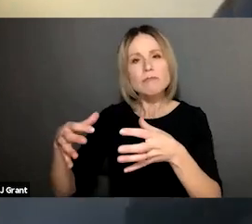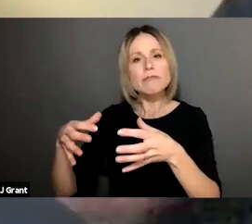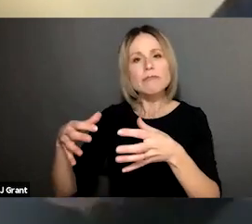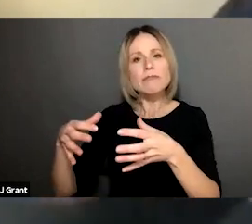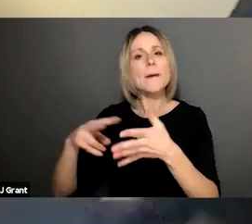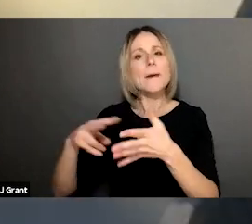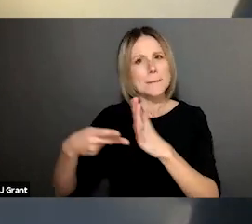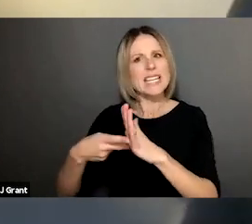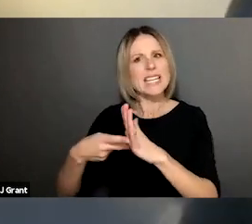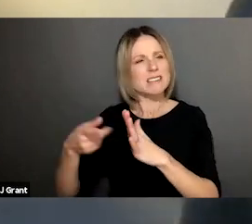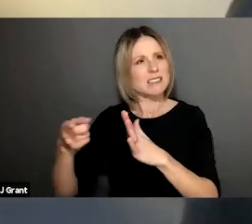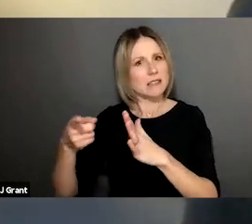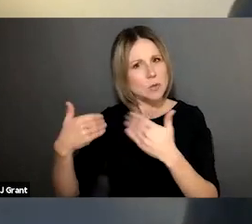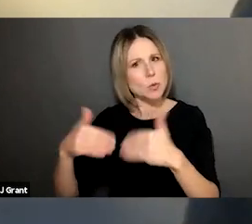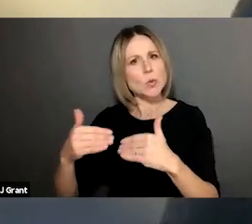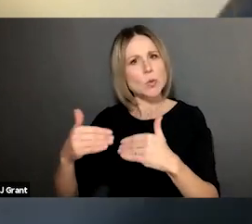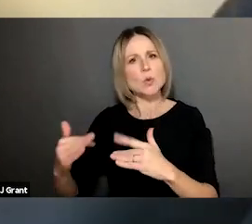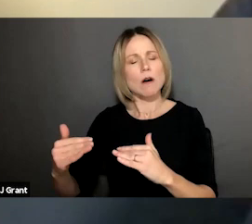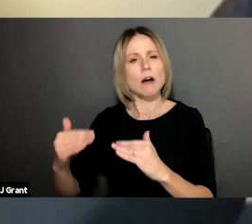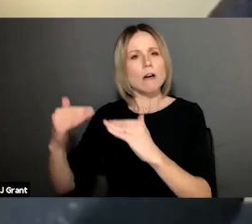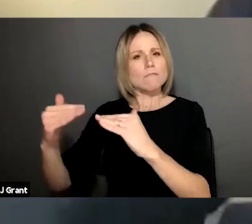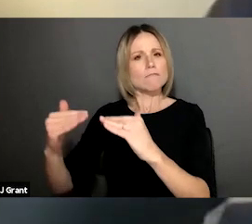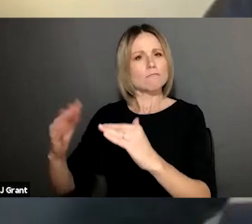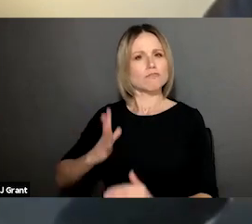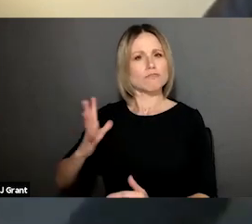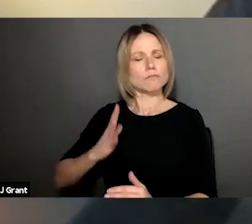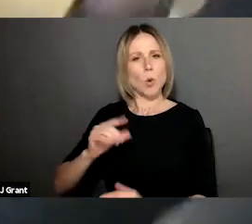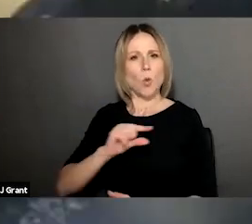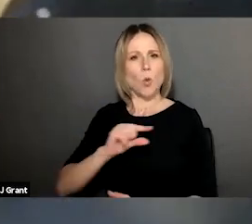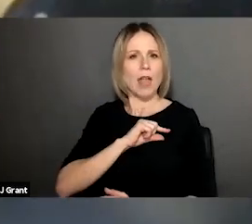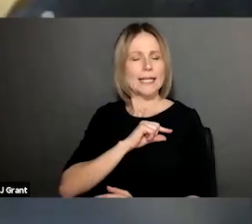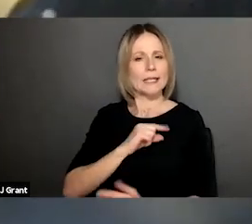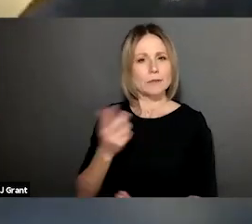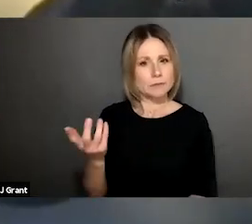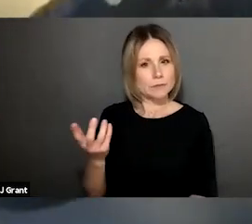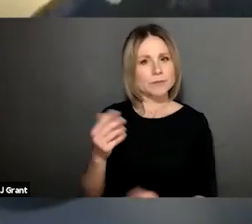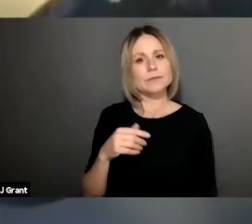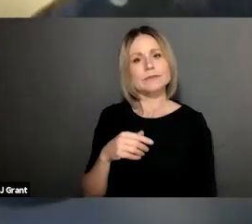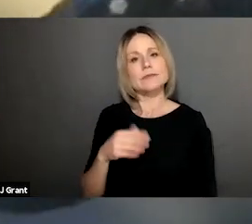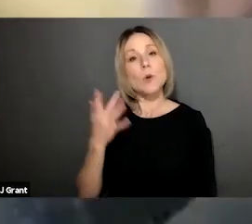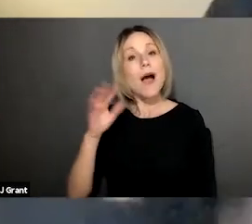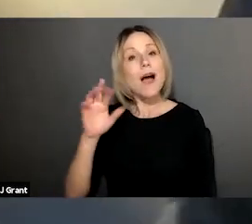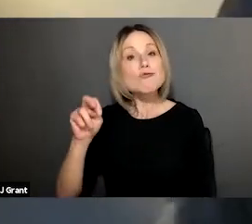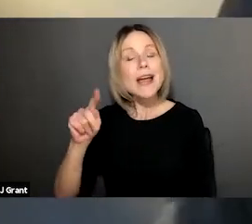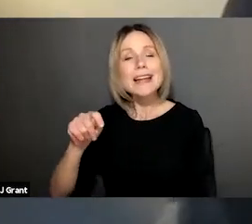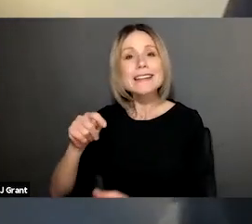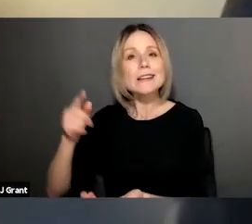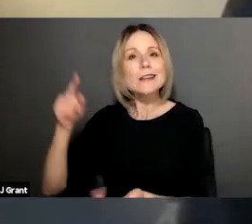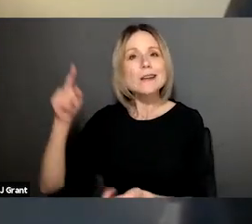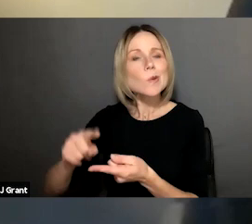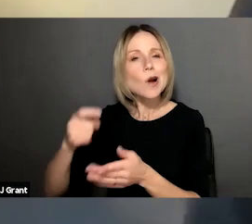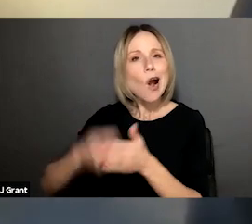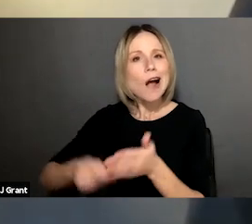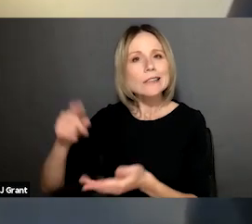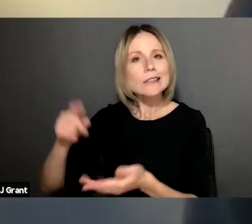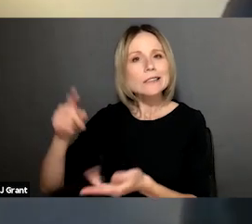new high watermark for quality restaurants. Why? Because the rents were cheaper in Brooklyn and people